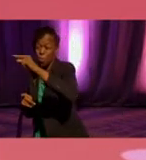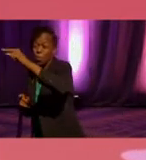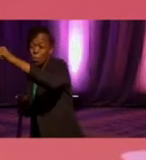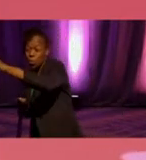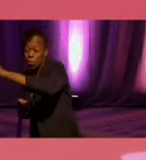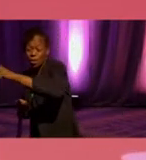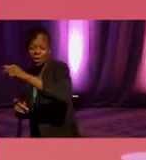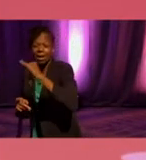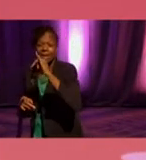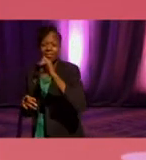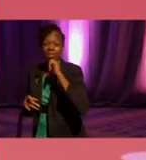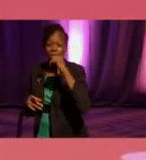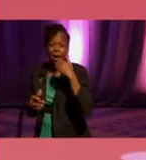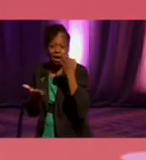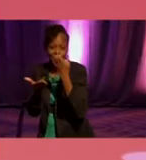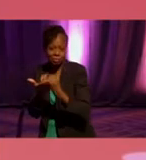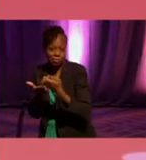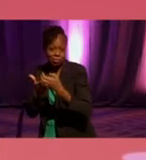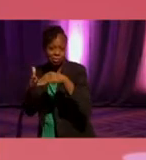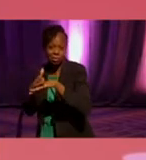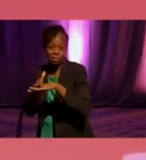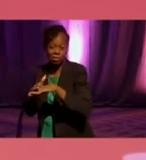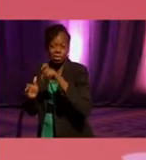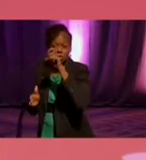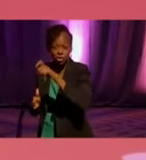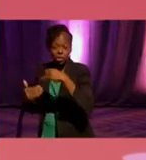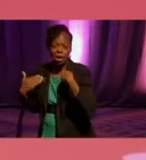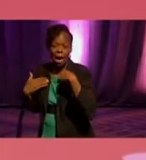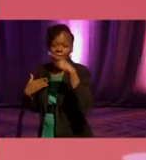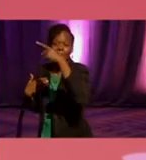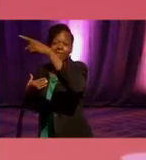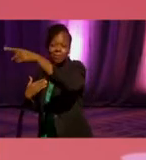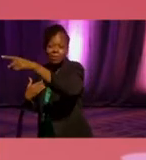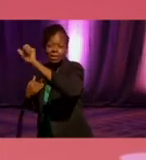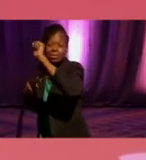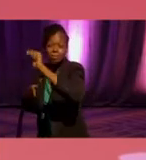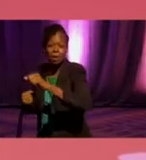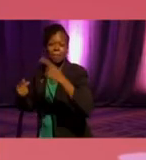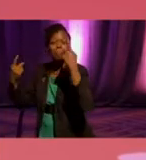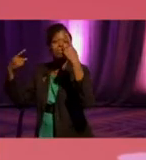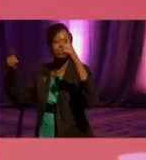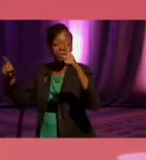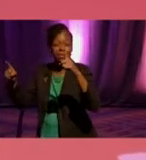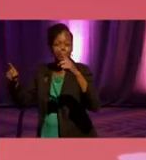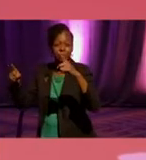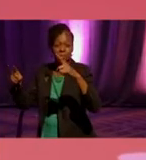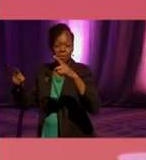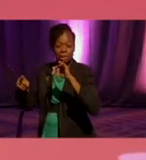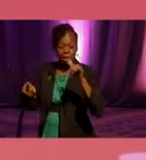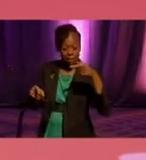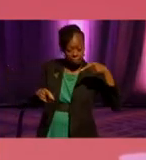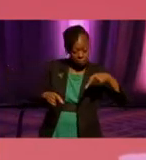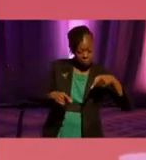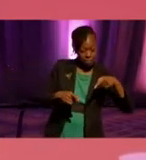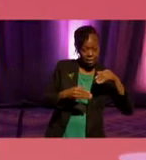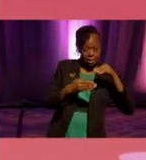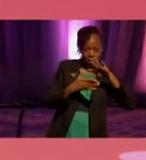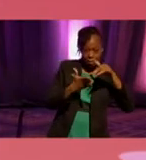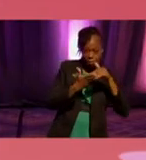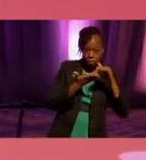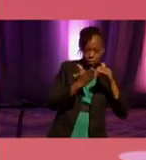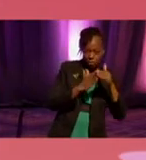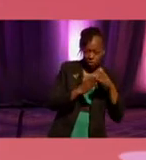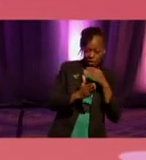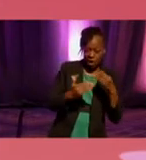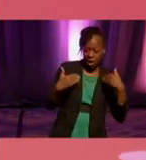the economic access that they should have to be able to be successful and have a healthy lifestyle and provide